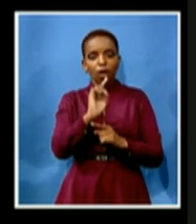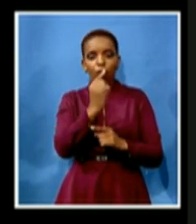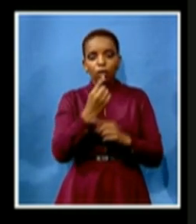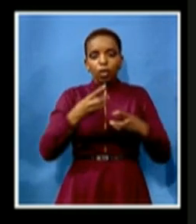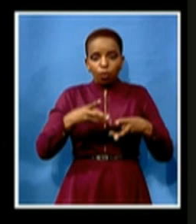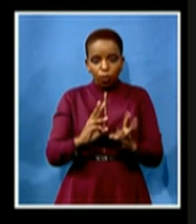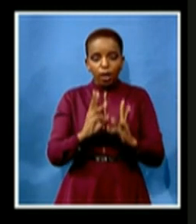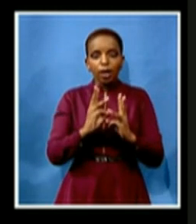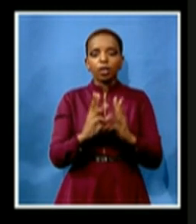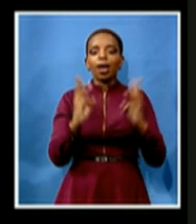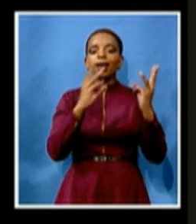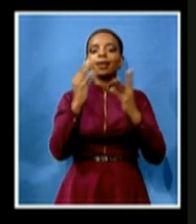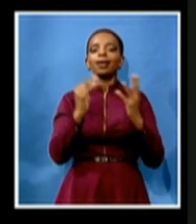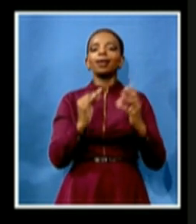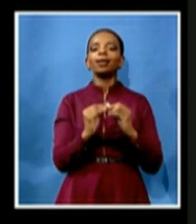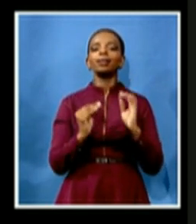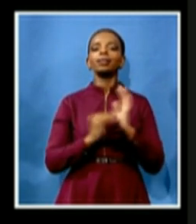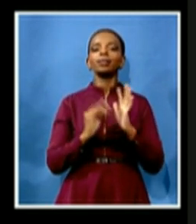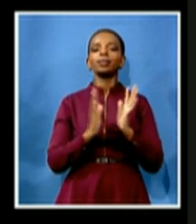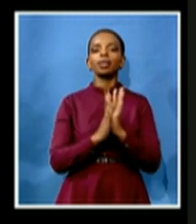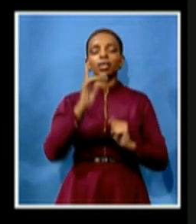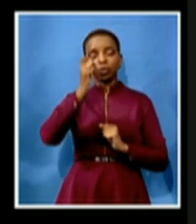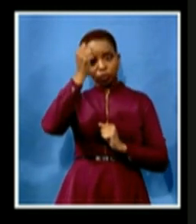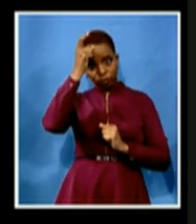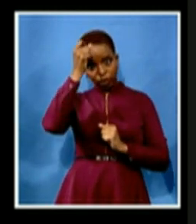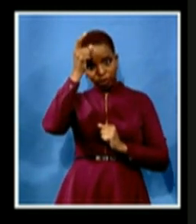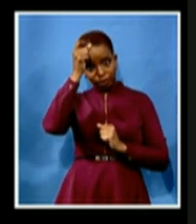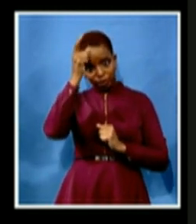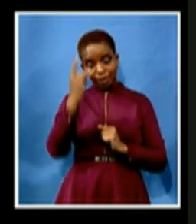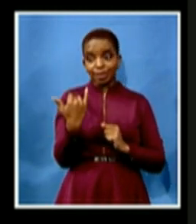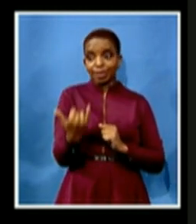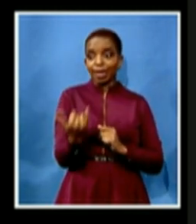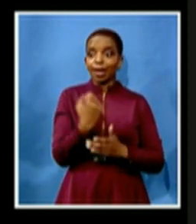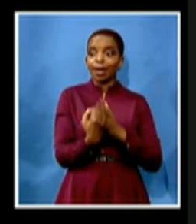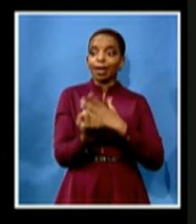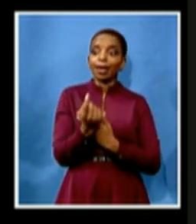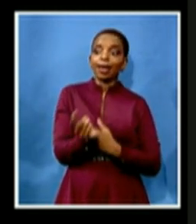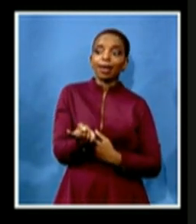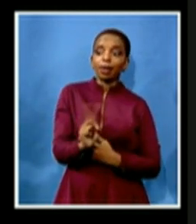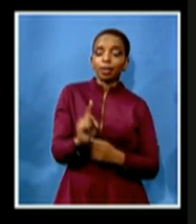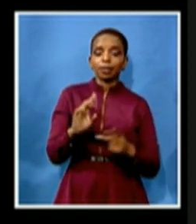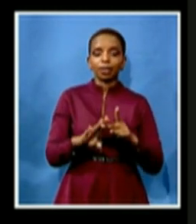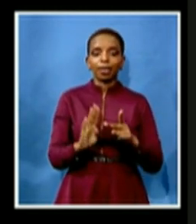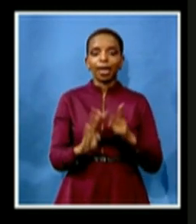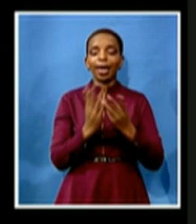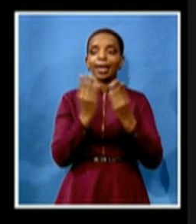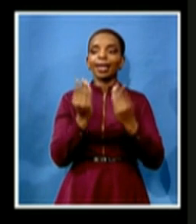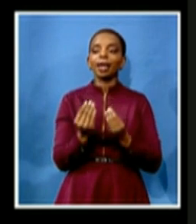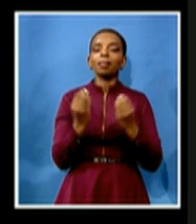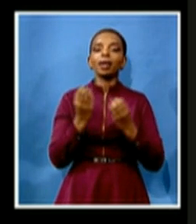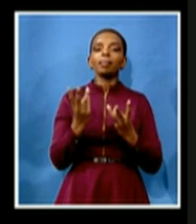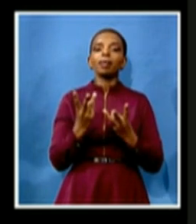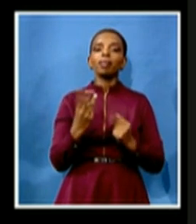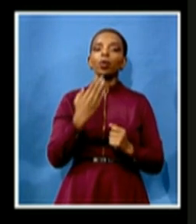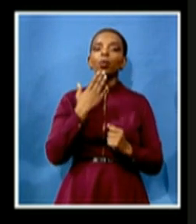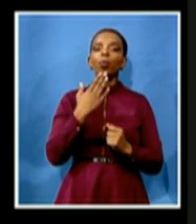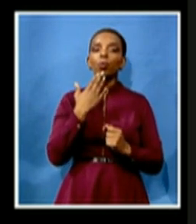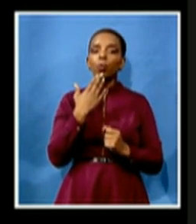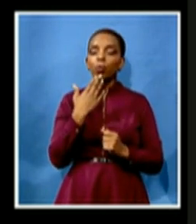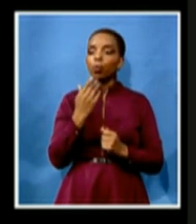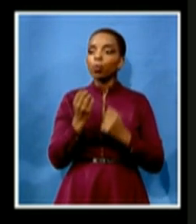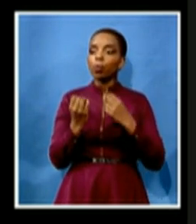and hidden dynamic and the number of people that are basically asymptomatic. And that's the advantage of the model. And a